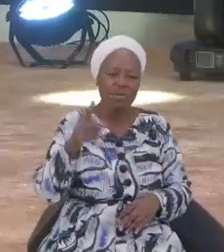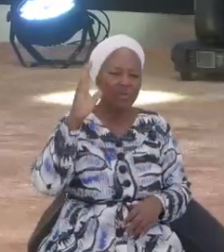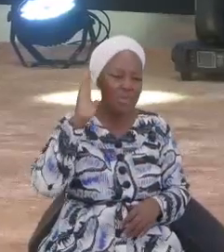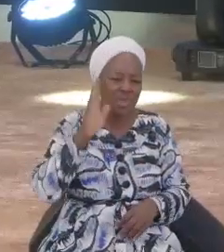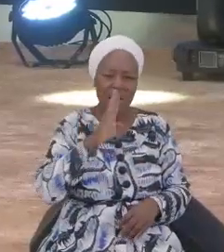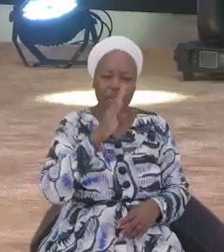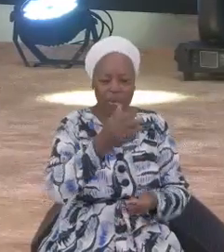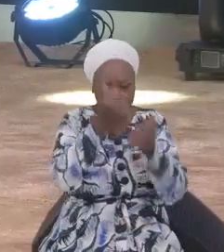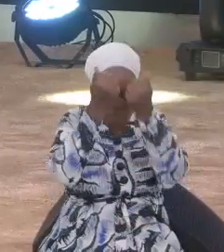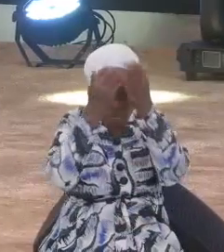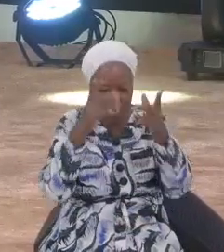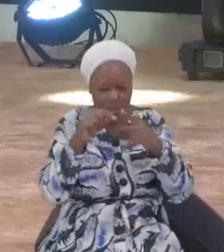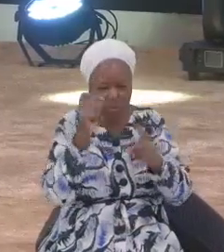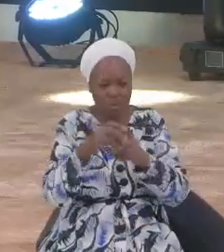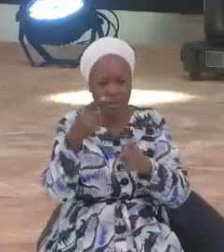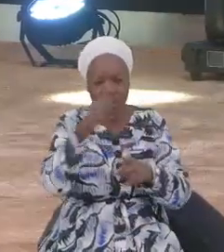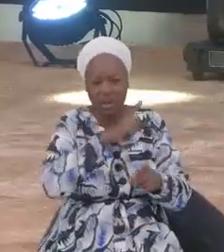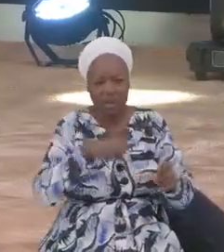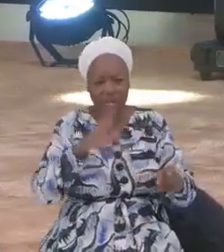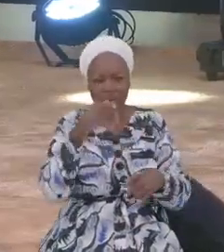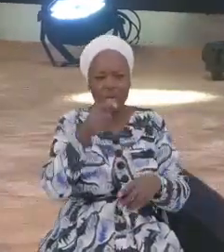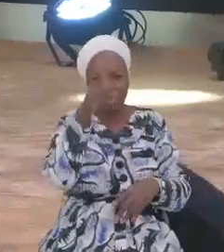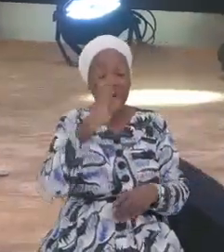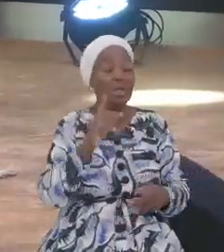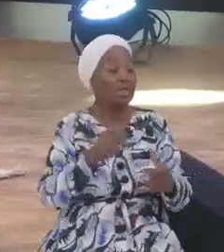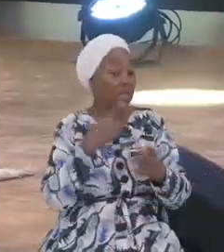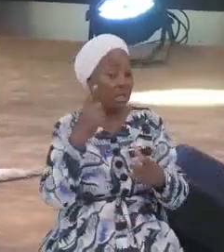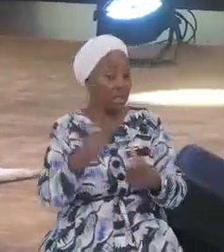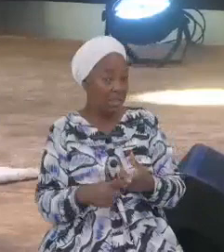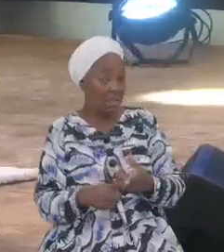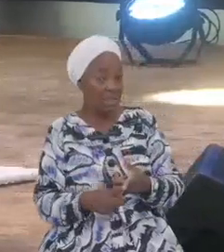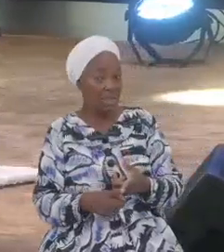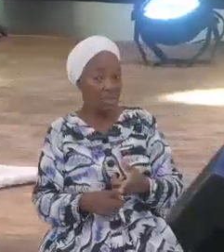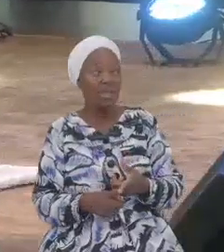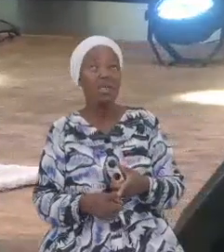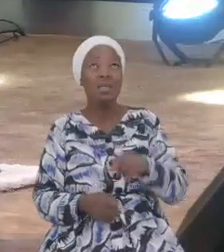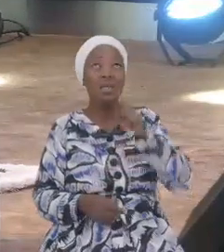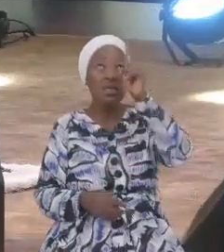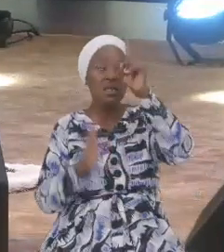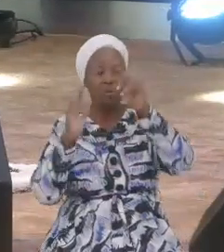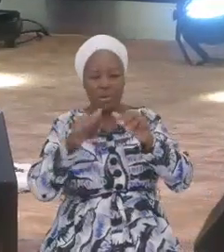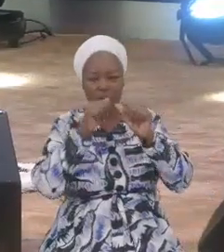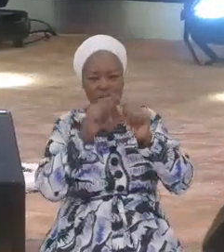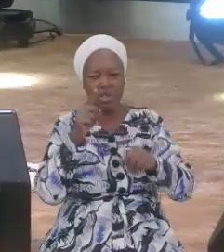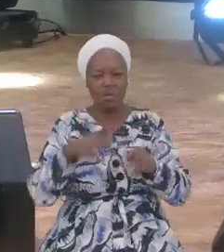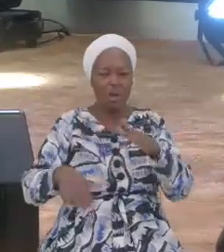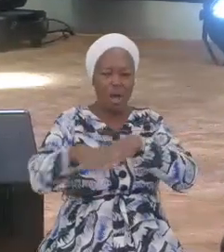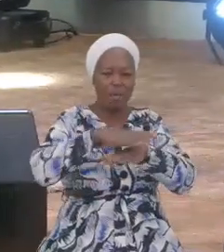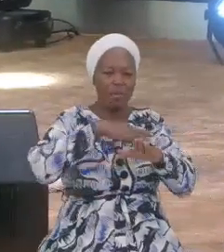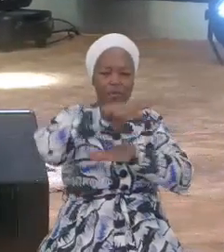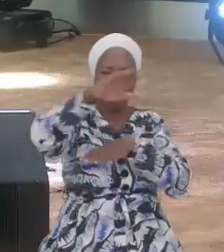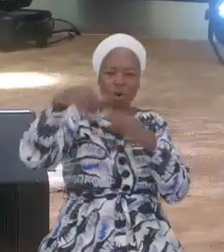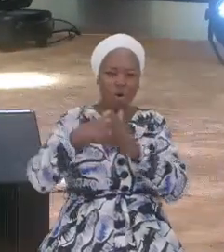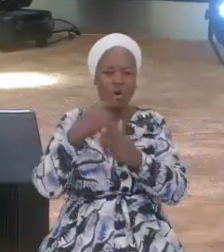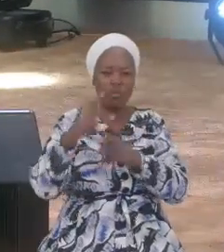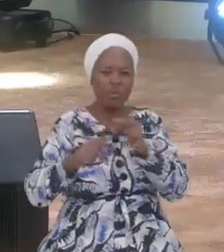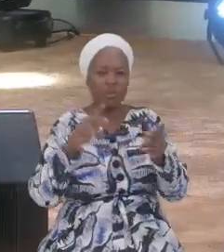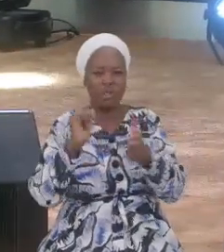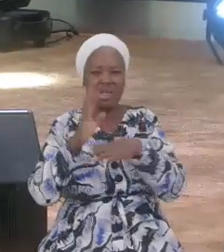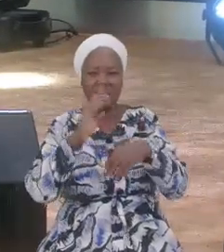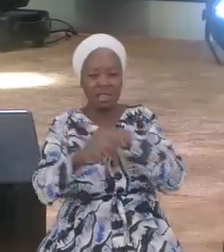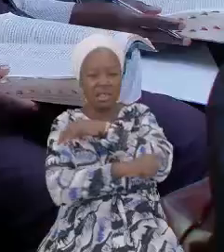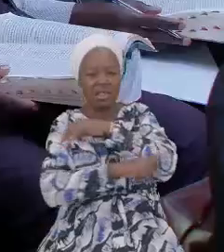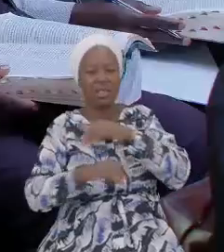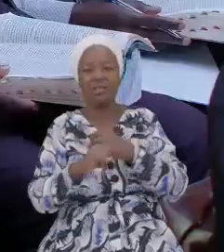to the word of the Lord your God, then he will bless you above all the people that are stealing,